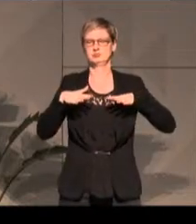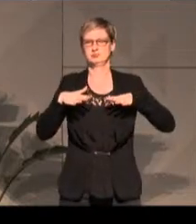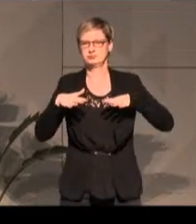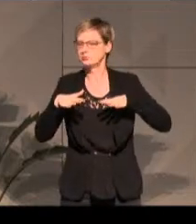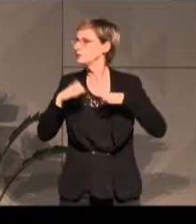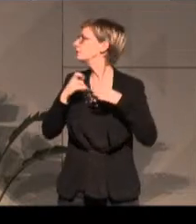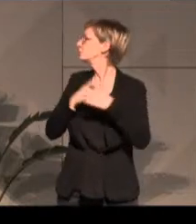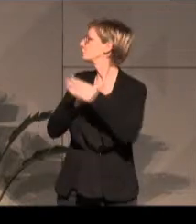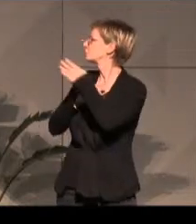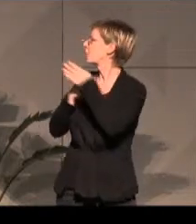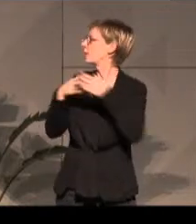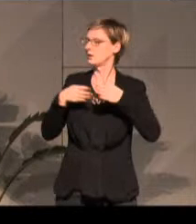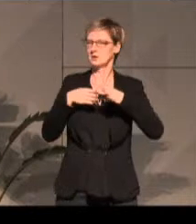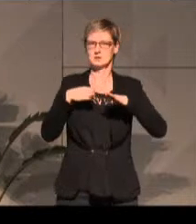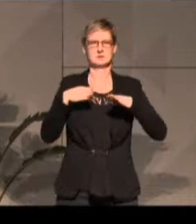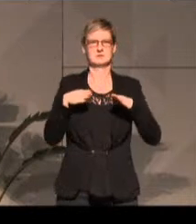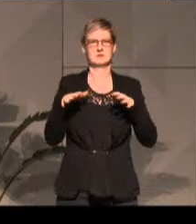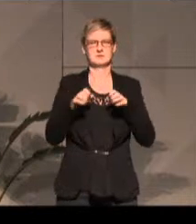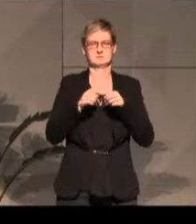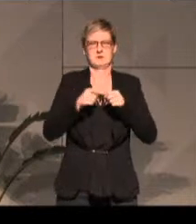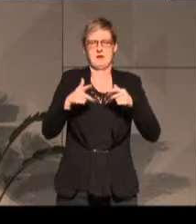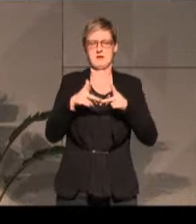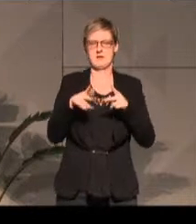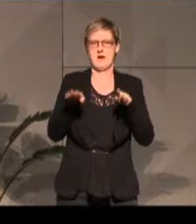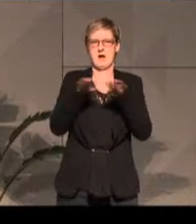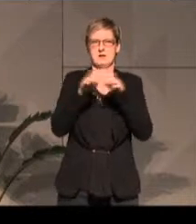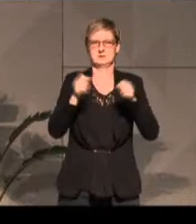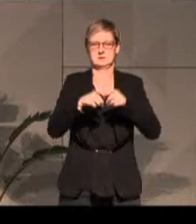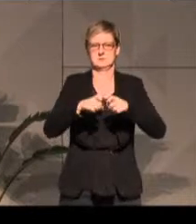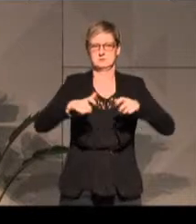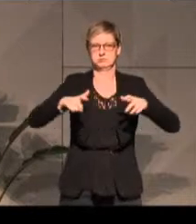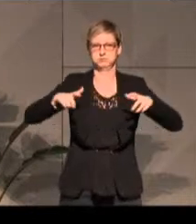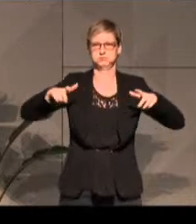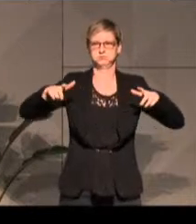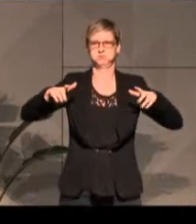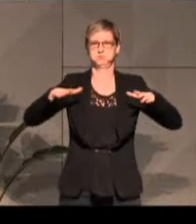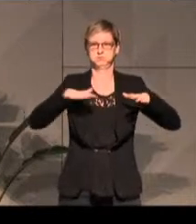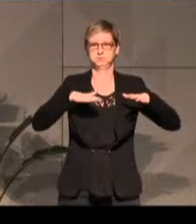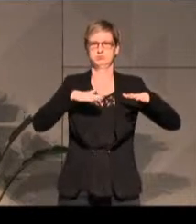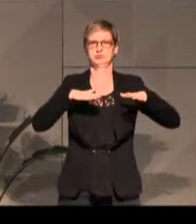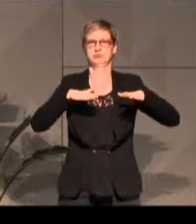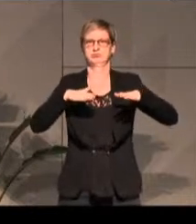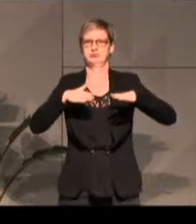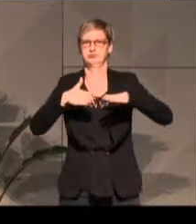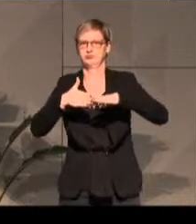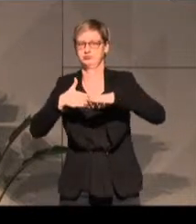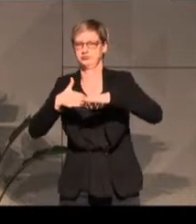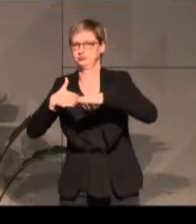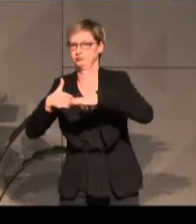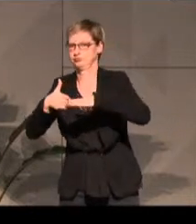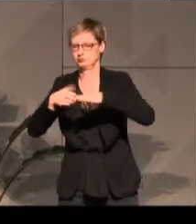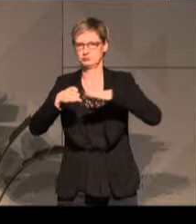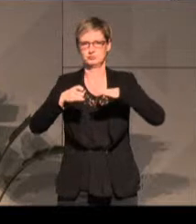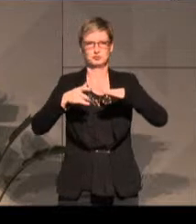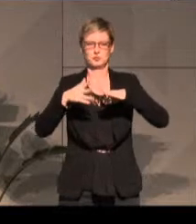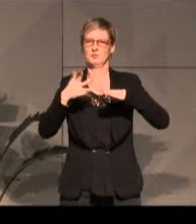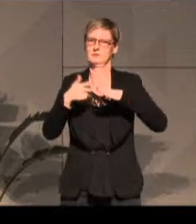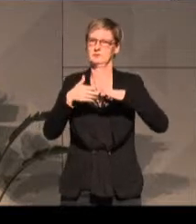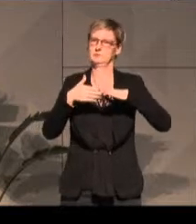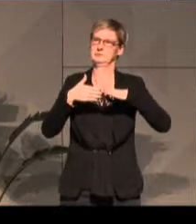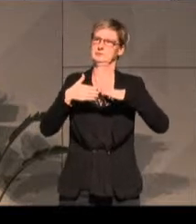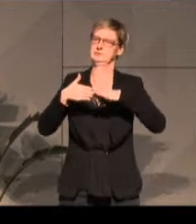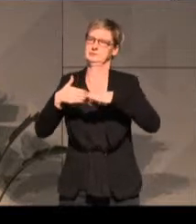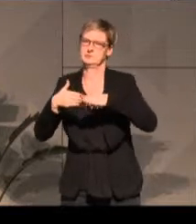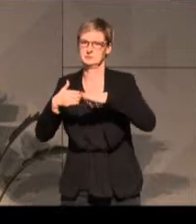all drifted through the Arctic. And as the ice expands in winter and is reduced